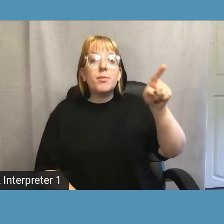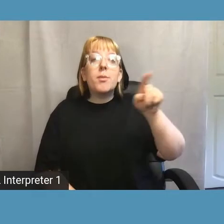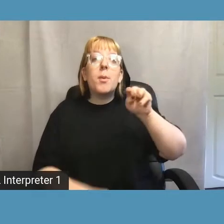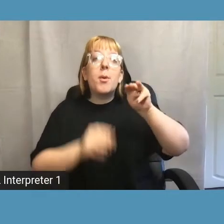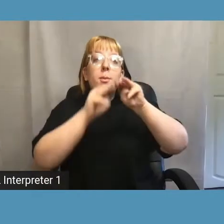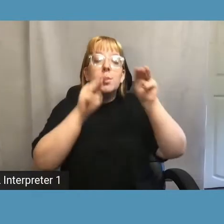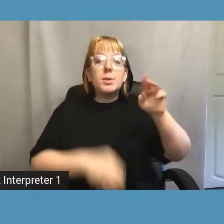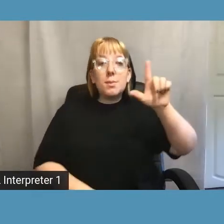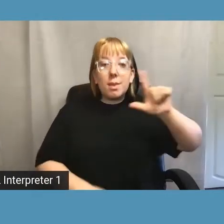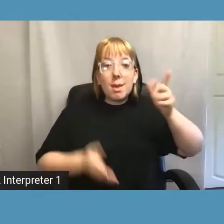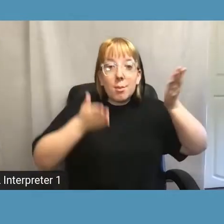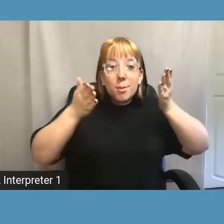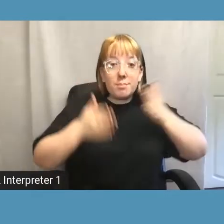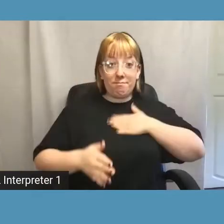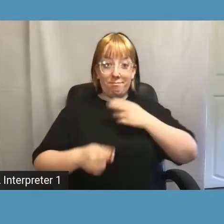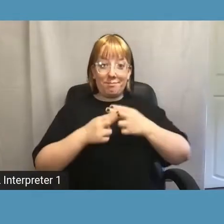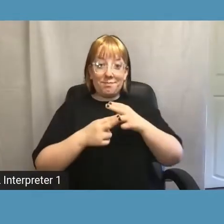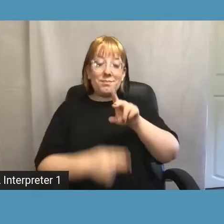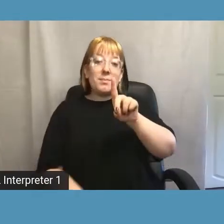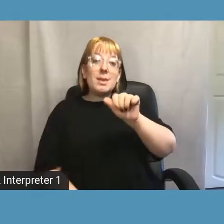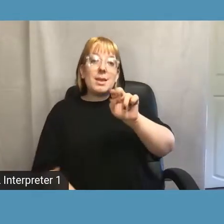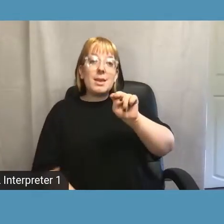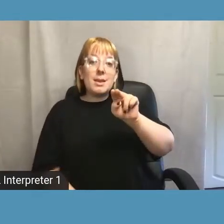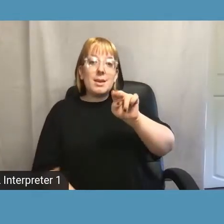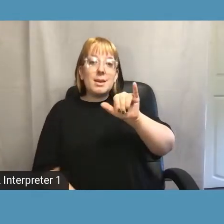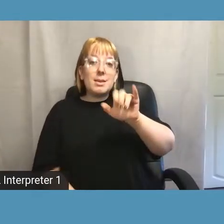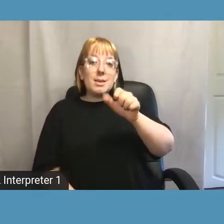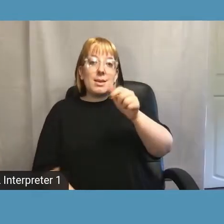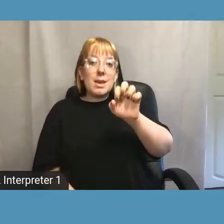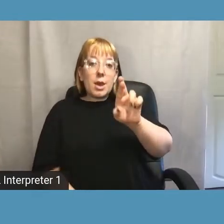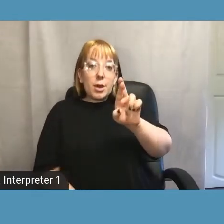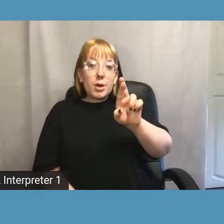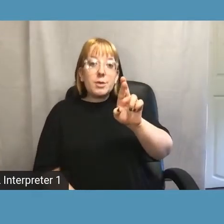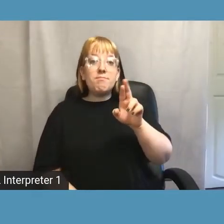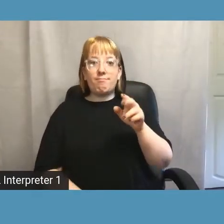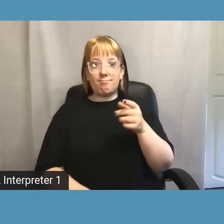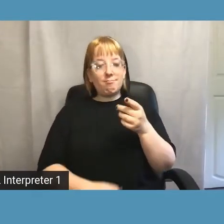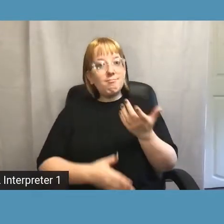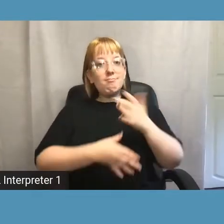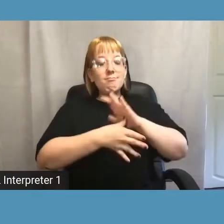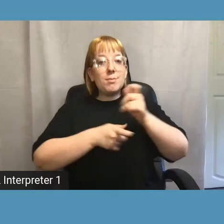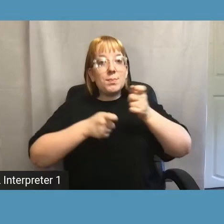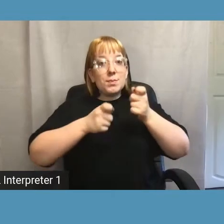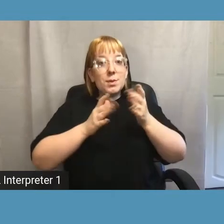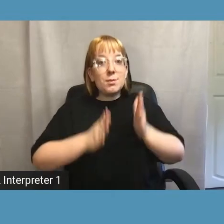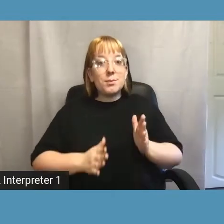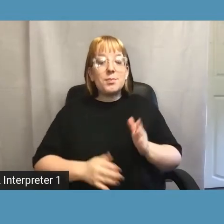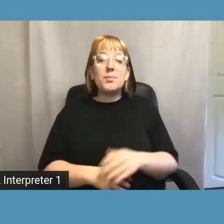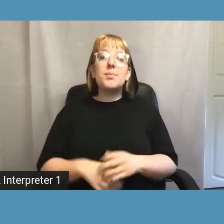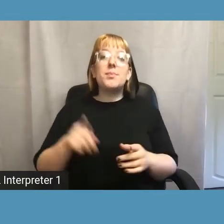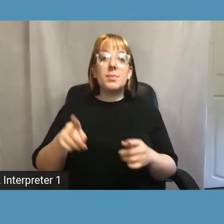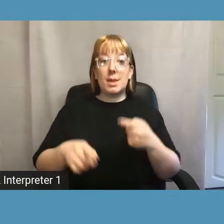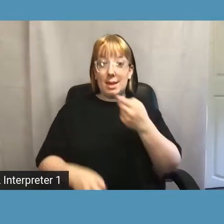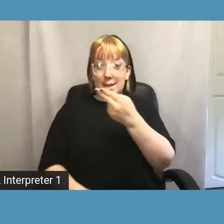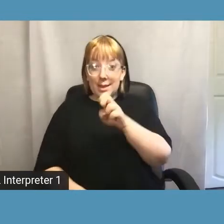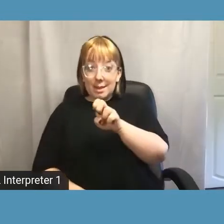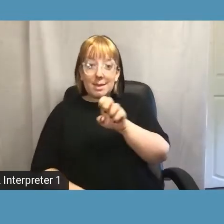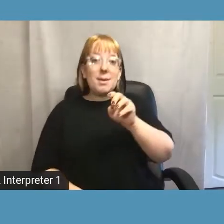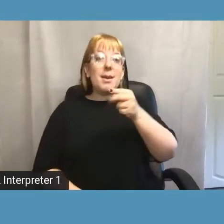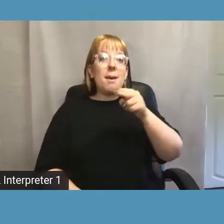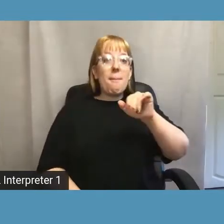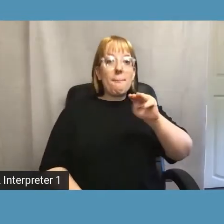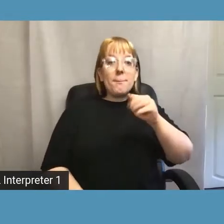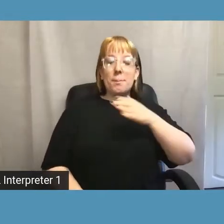name is Dan Yeager, Executive Director of the New England Museum Association. My pronouns are in the he-him series, and I am your host for